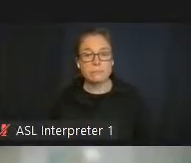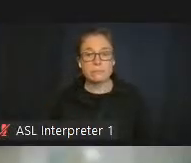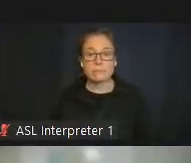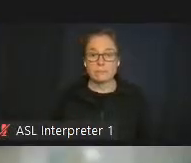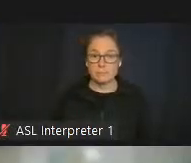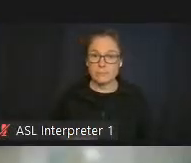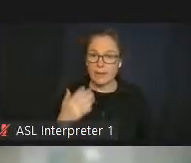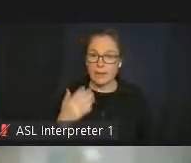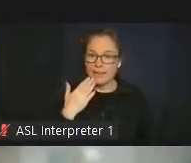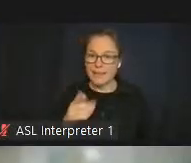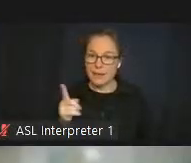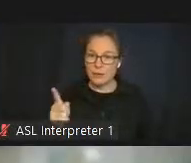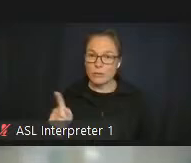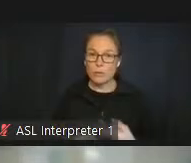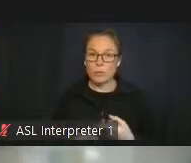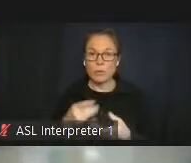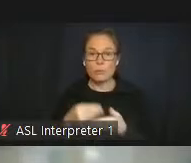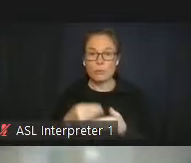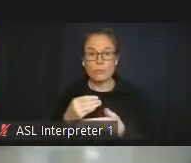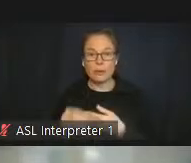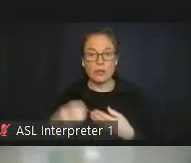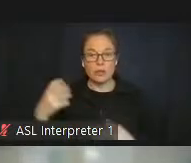Thank you, Budget Chair.